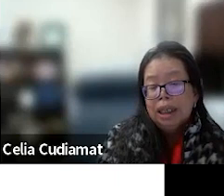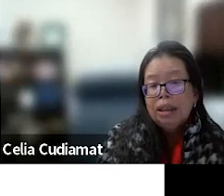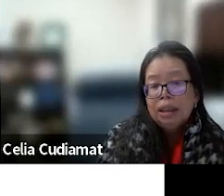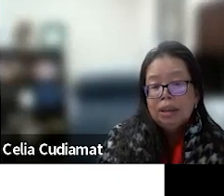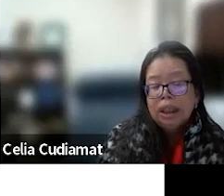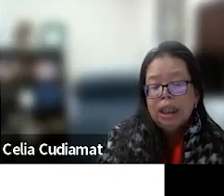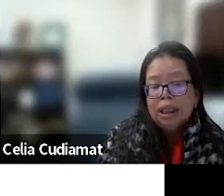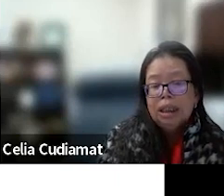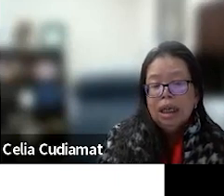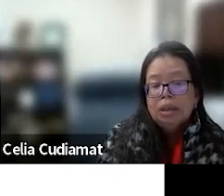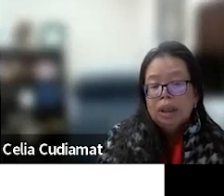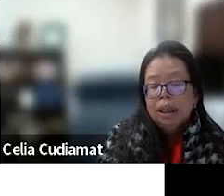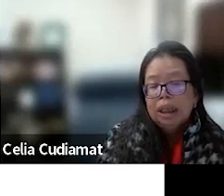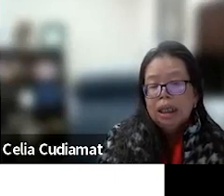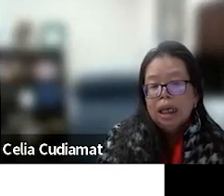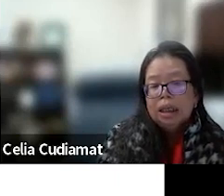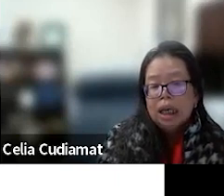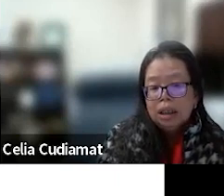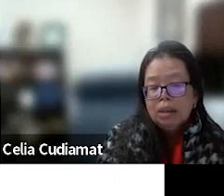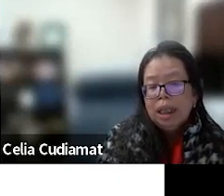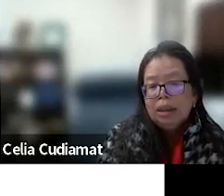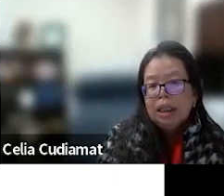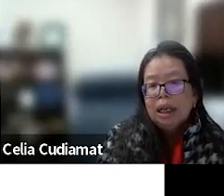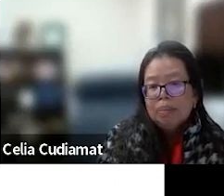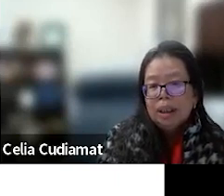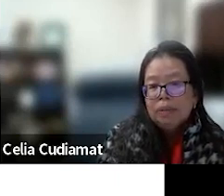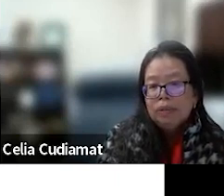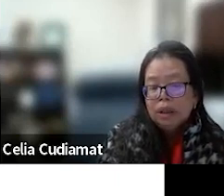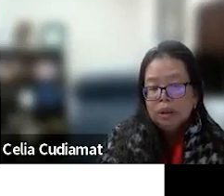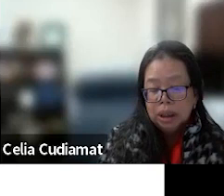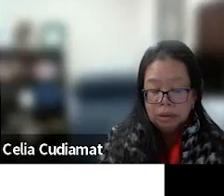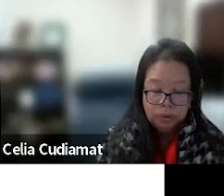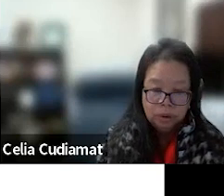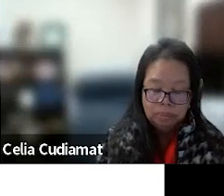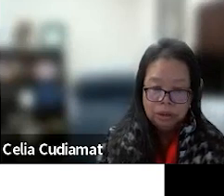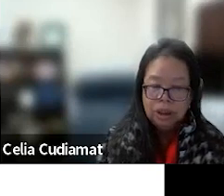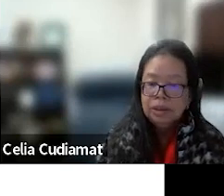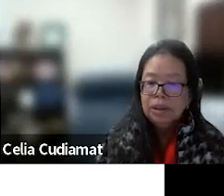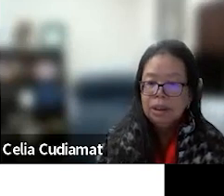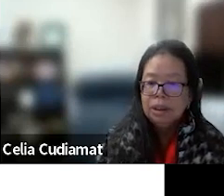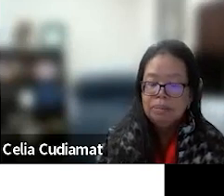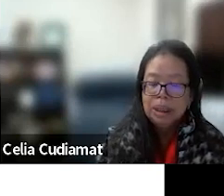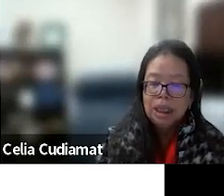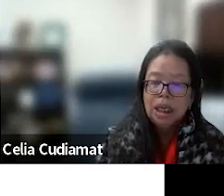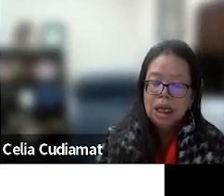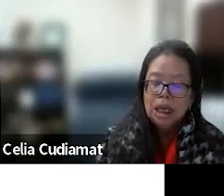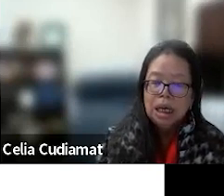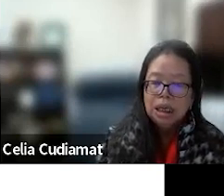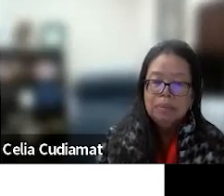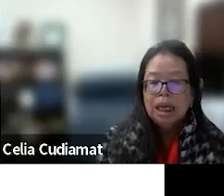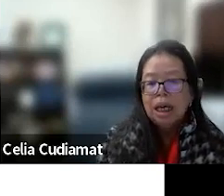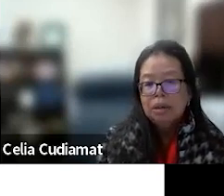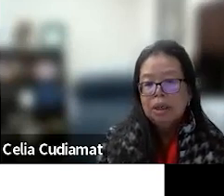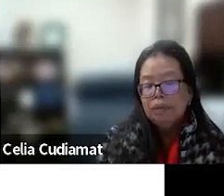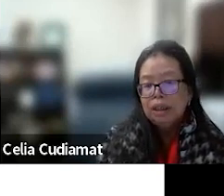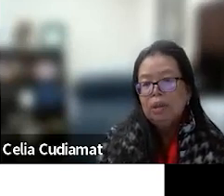are engaged and we can really document and uplift all the wonderful projects that are going to be